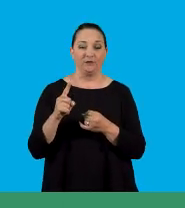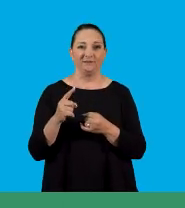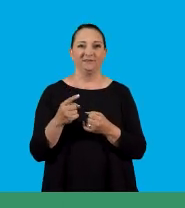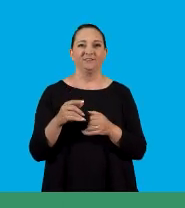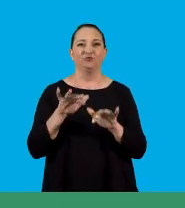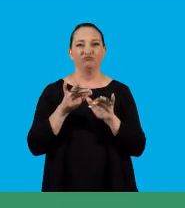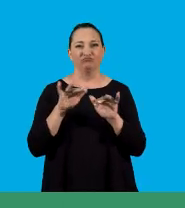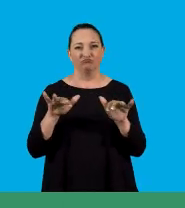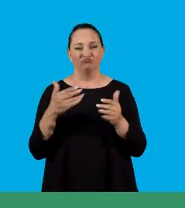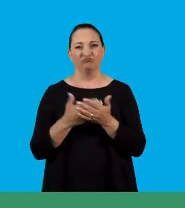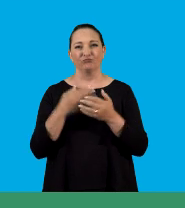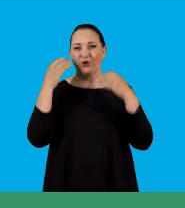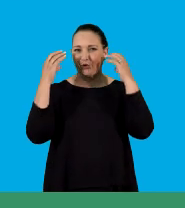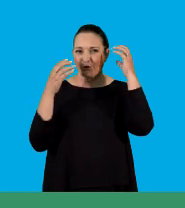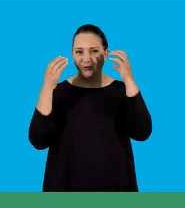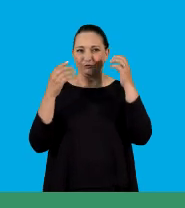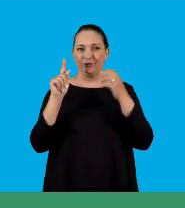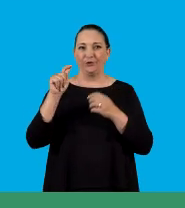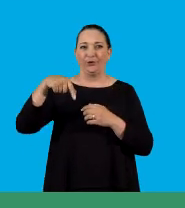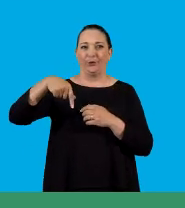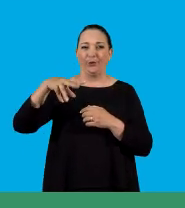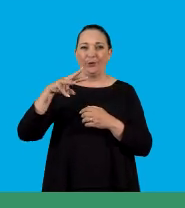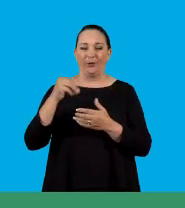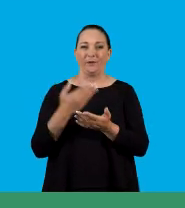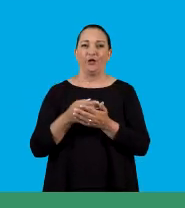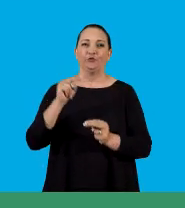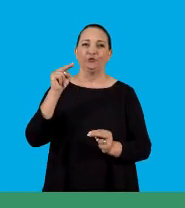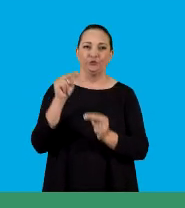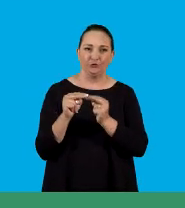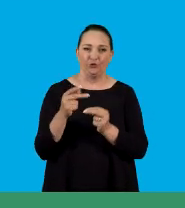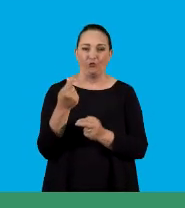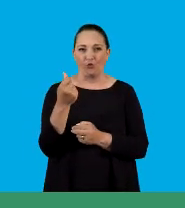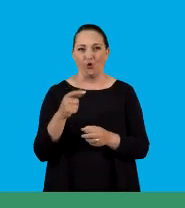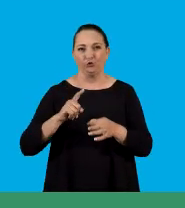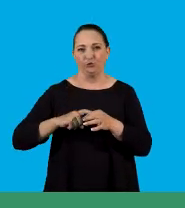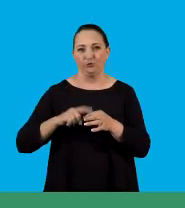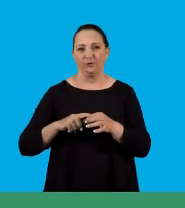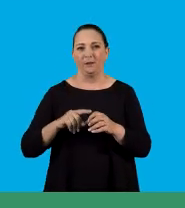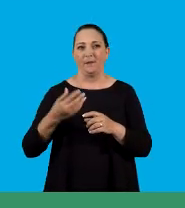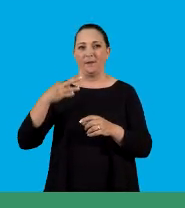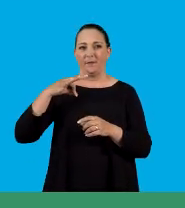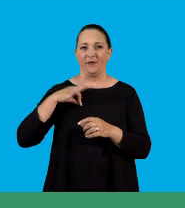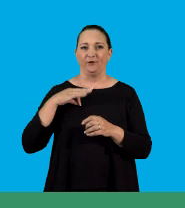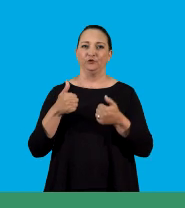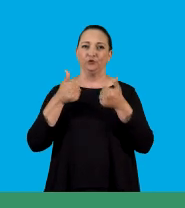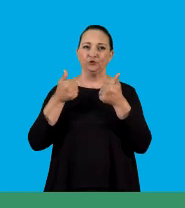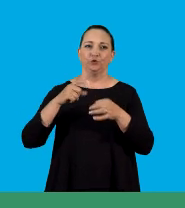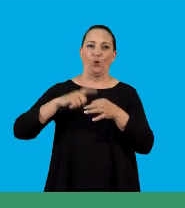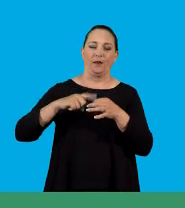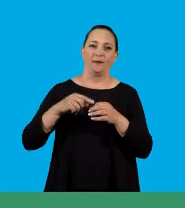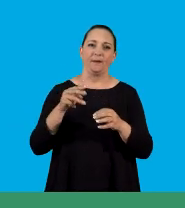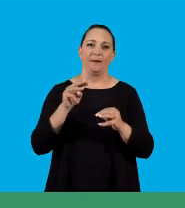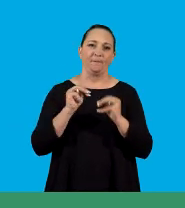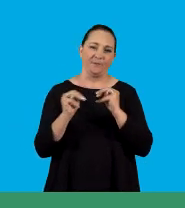say learners confuse ways in which TQM can reduce the cost of quality with the benefits of a good quality management system.